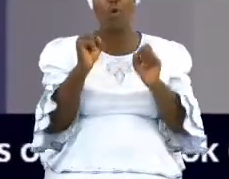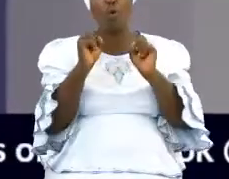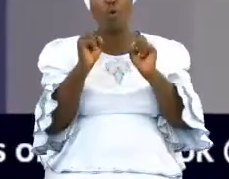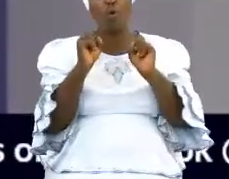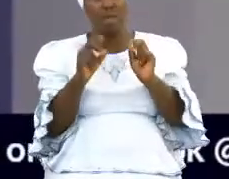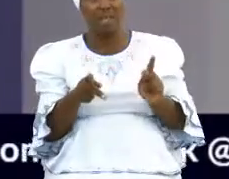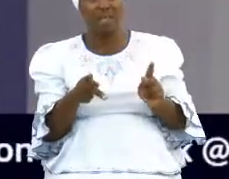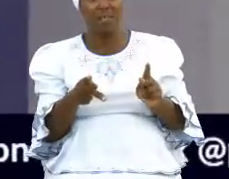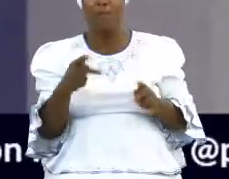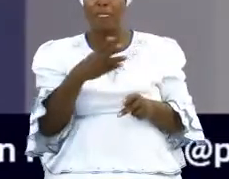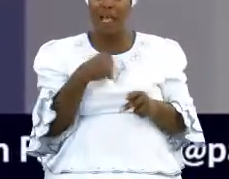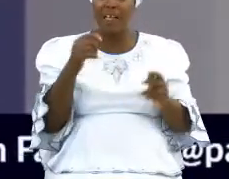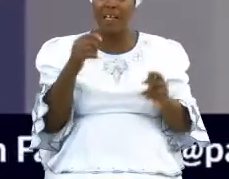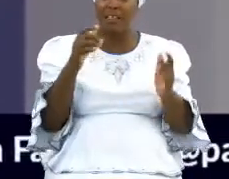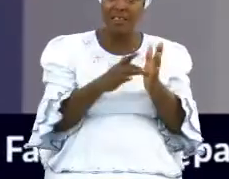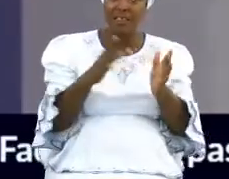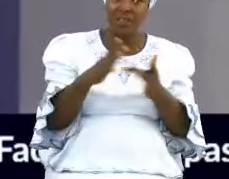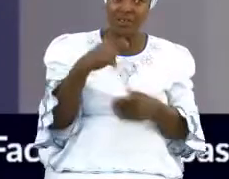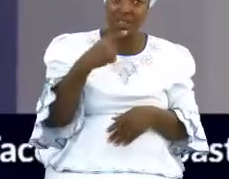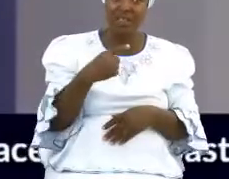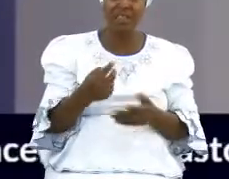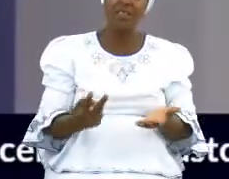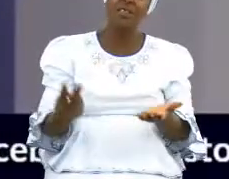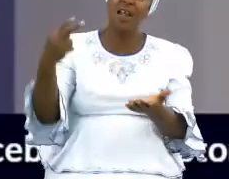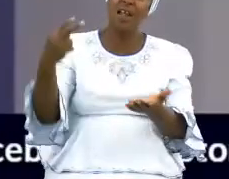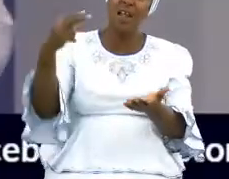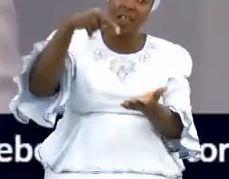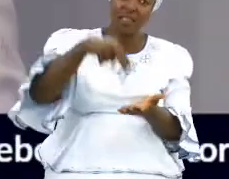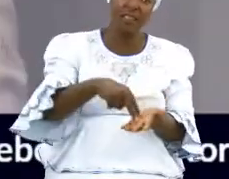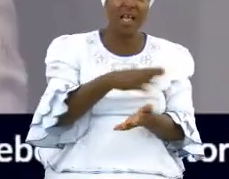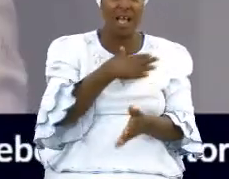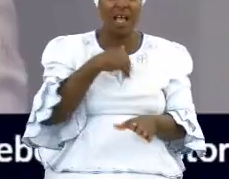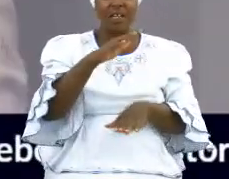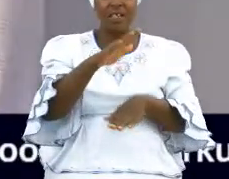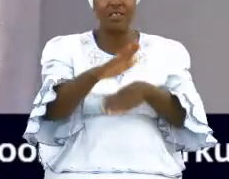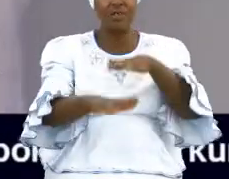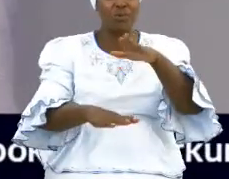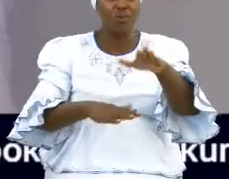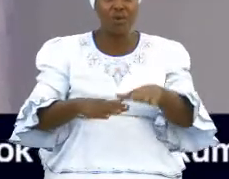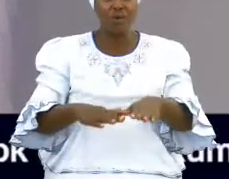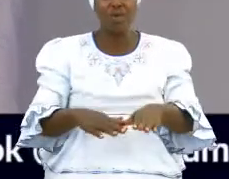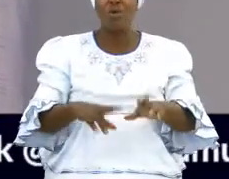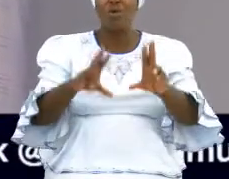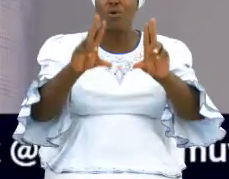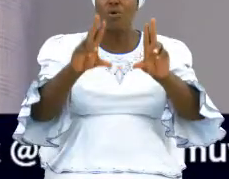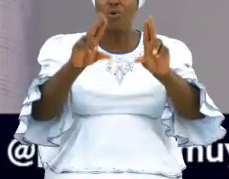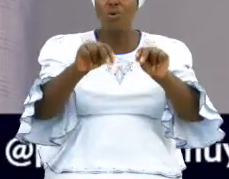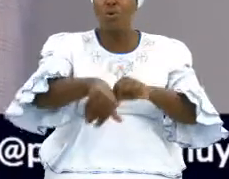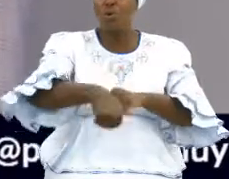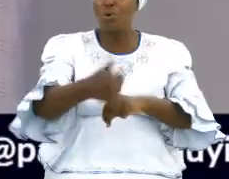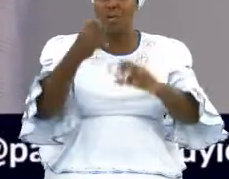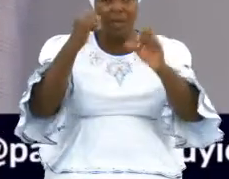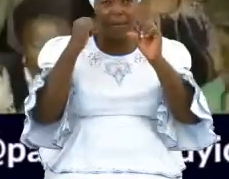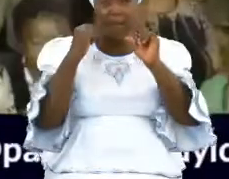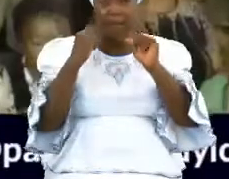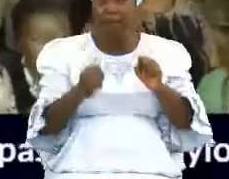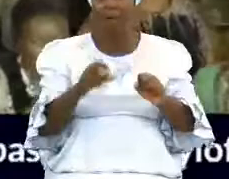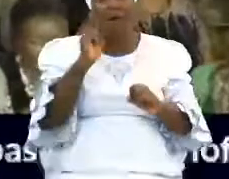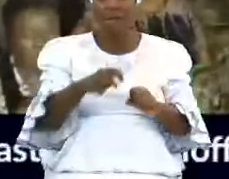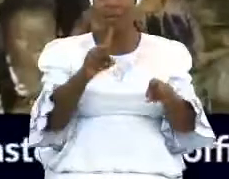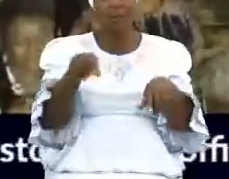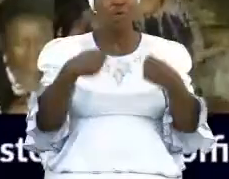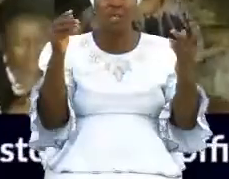and Jesus says rise up and walk, no other power can contradict